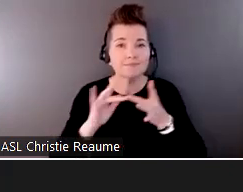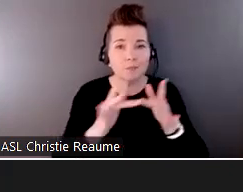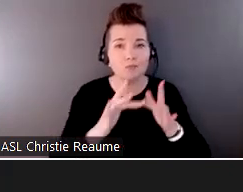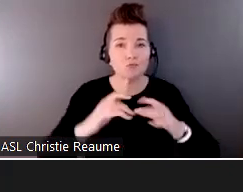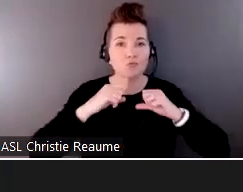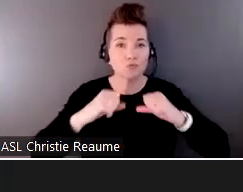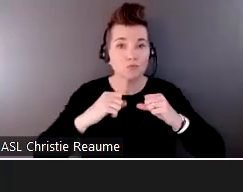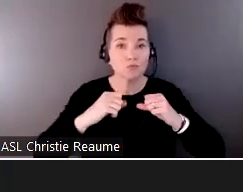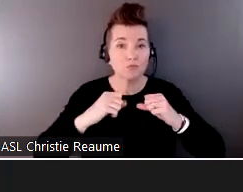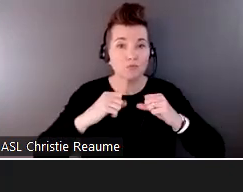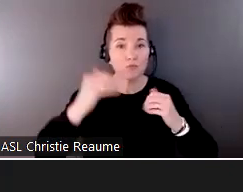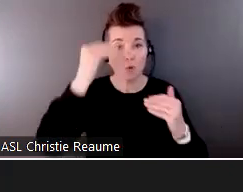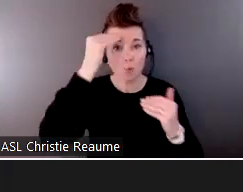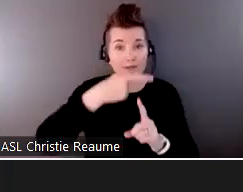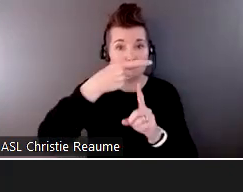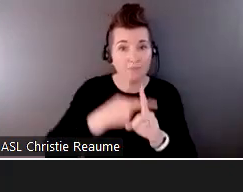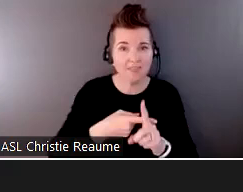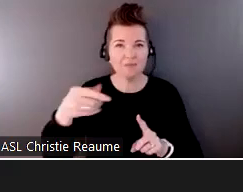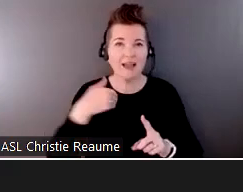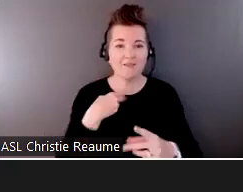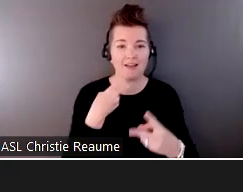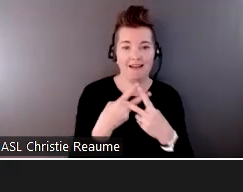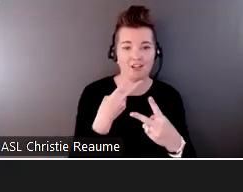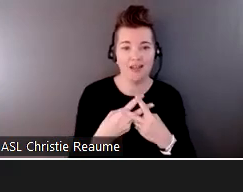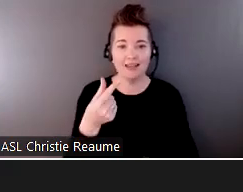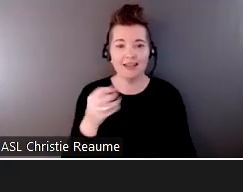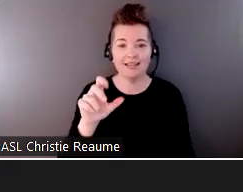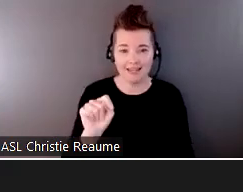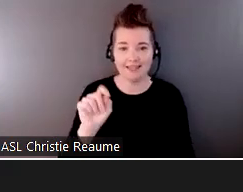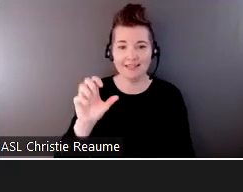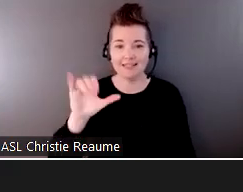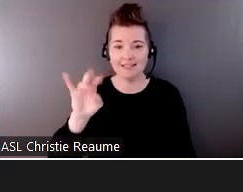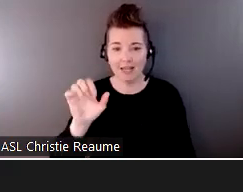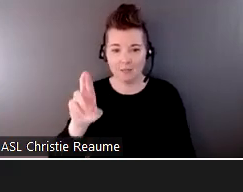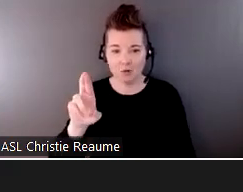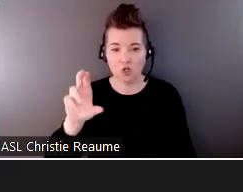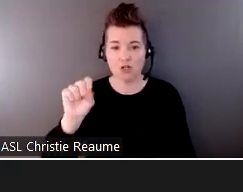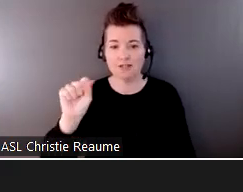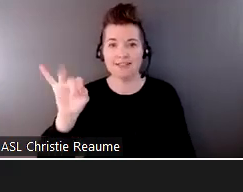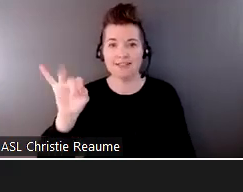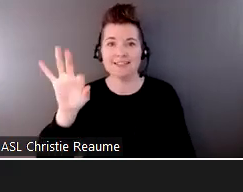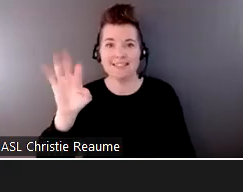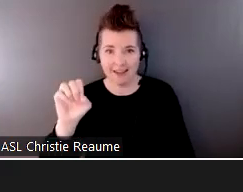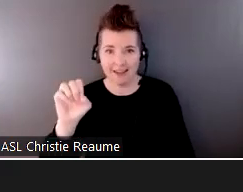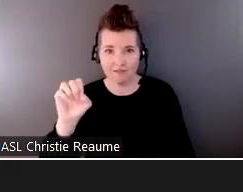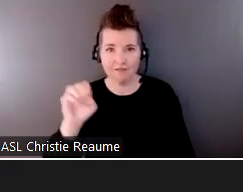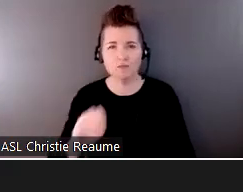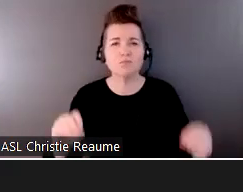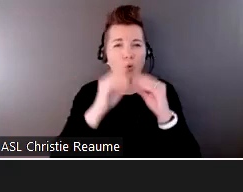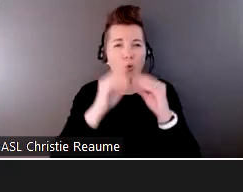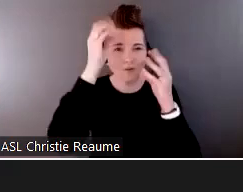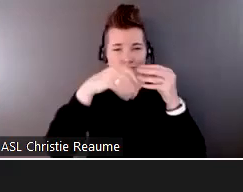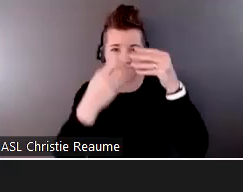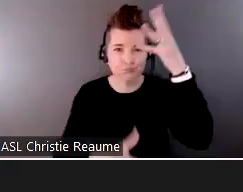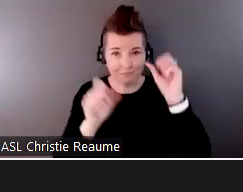get Cyber safe and there's lots more information and resources around that cyber security uh awareness month just